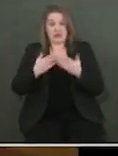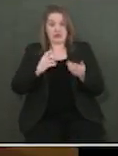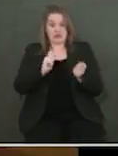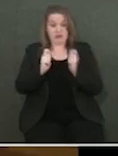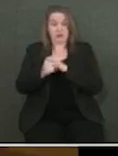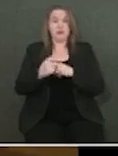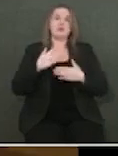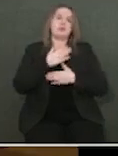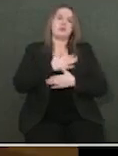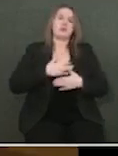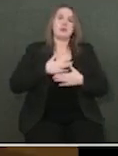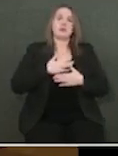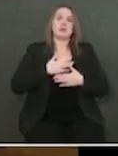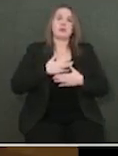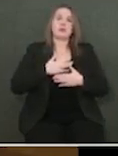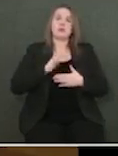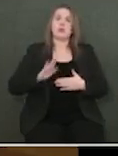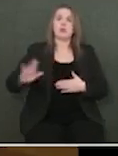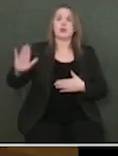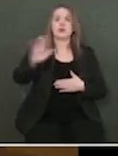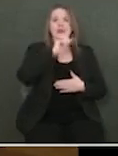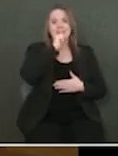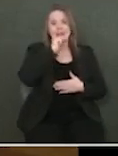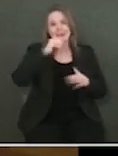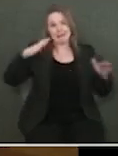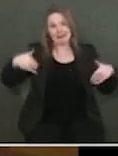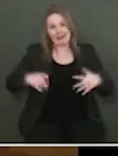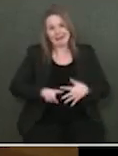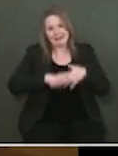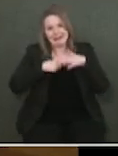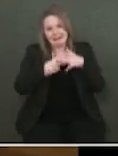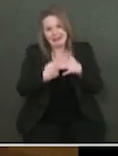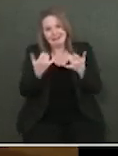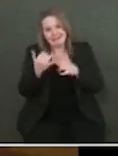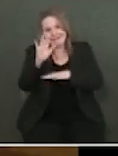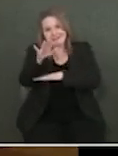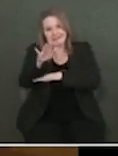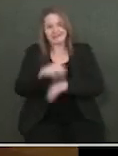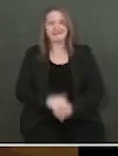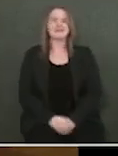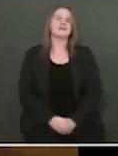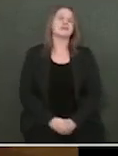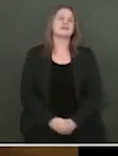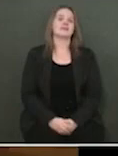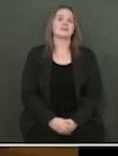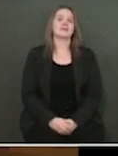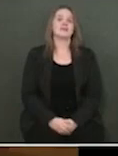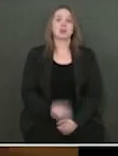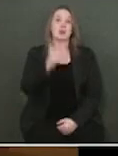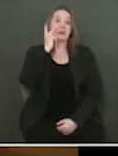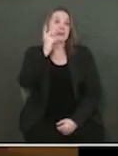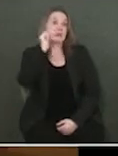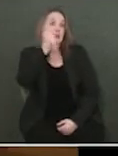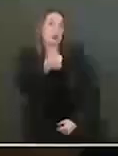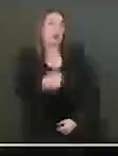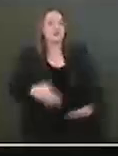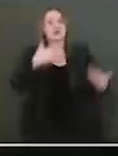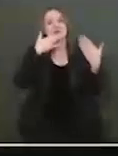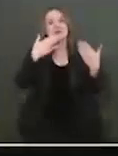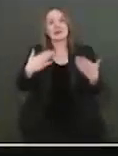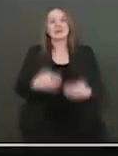appreciate everybody's patience and our late start this afternoon, and we'll see you tomorrow. Thank you.